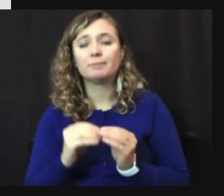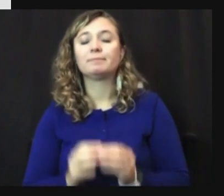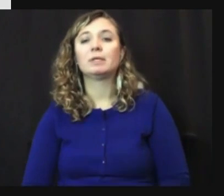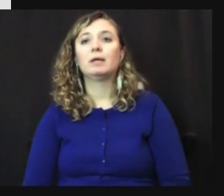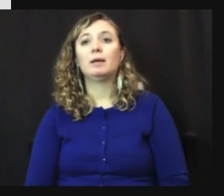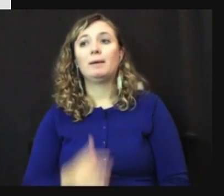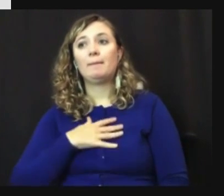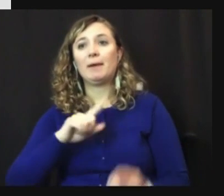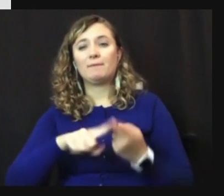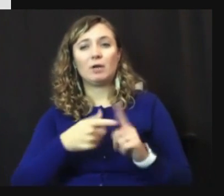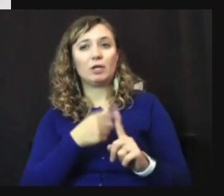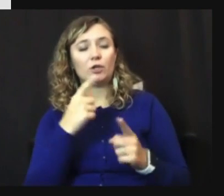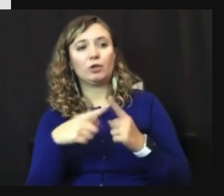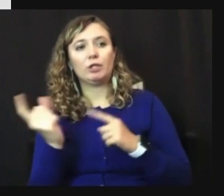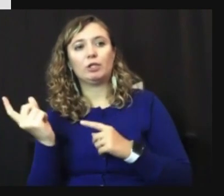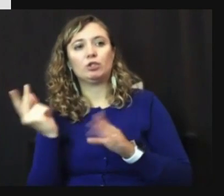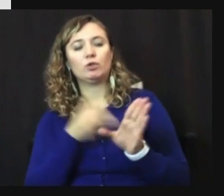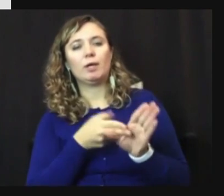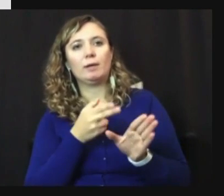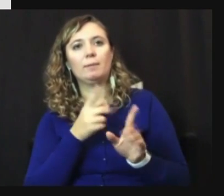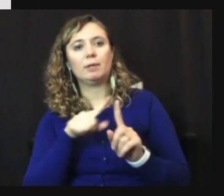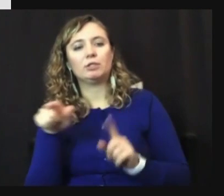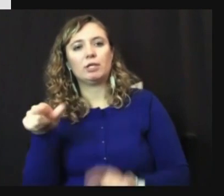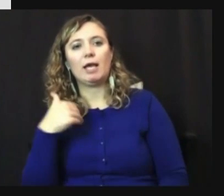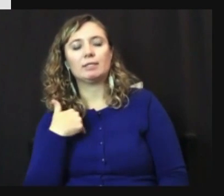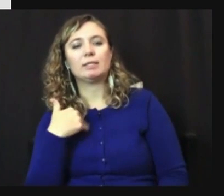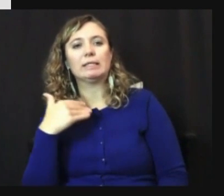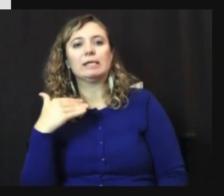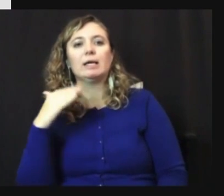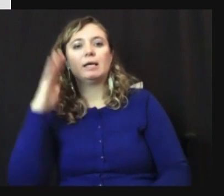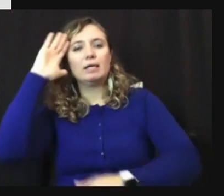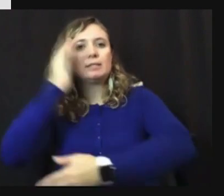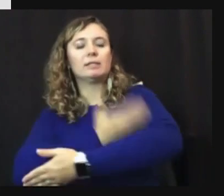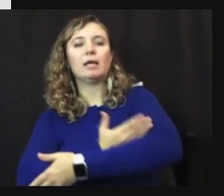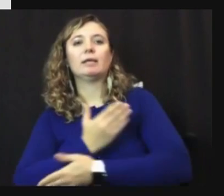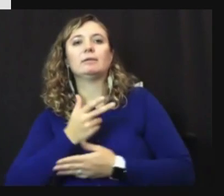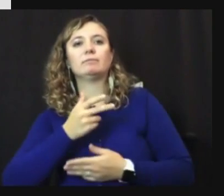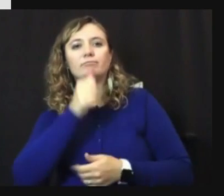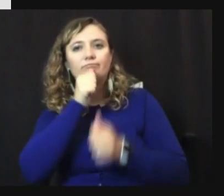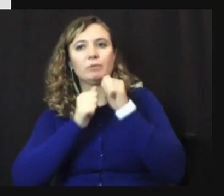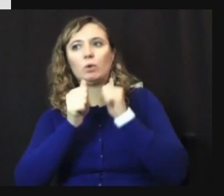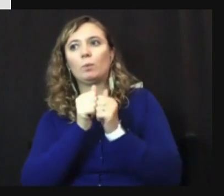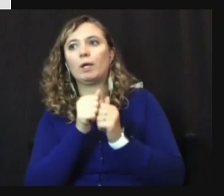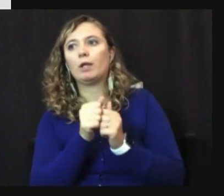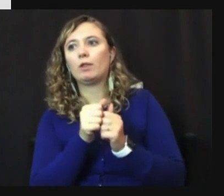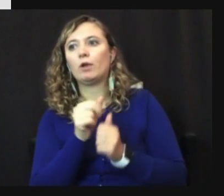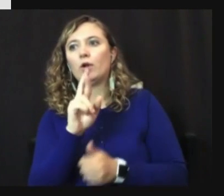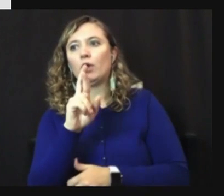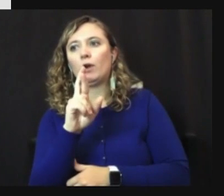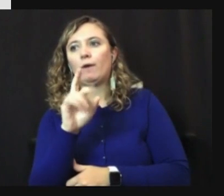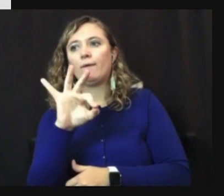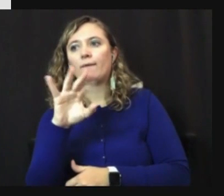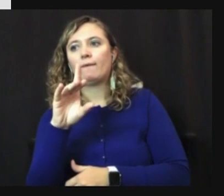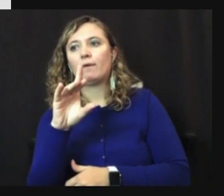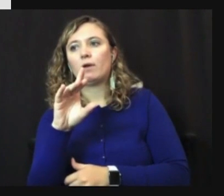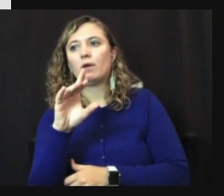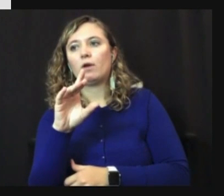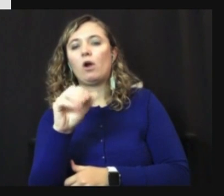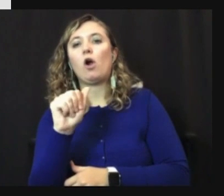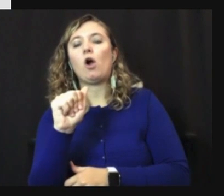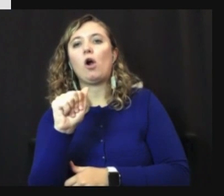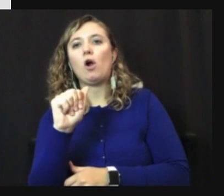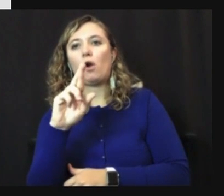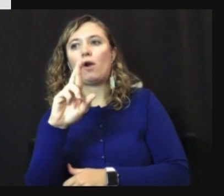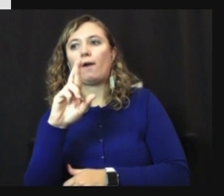but she has a son who is dealing with RFID. She is looking for tips to help her child through this. I am again going to